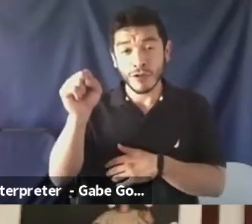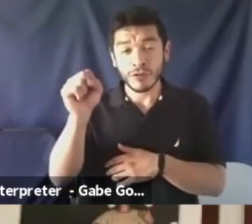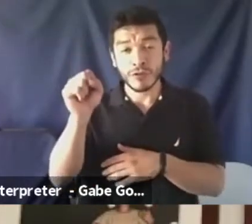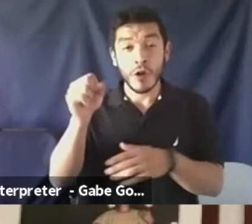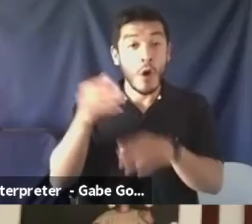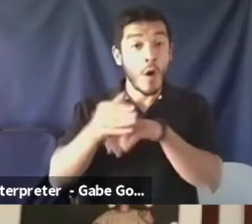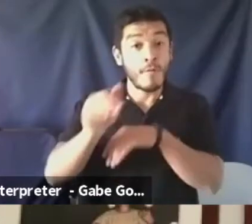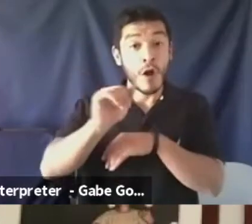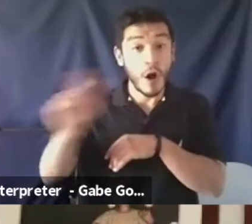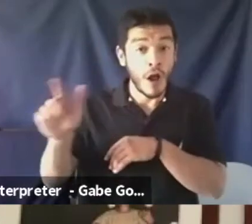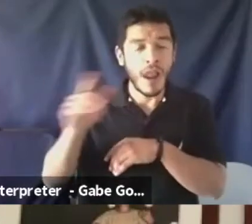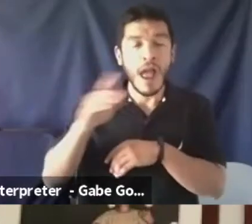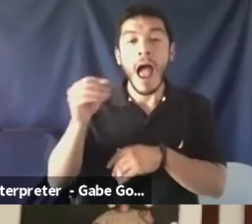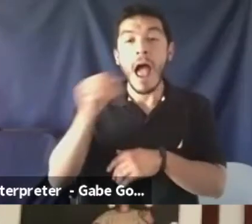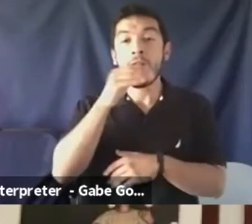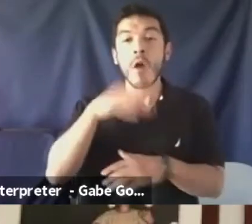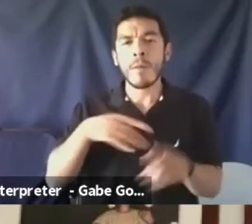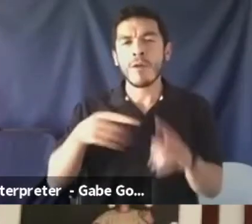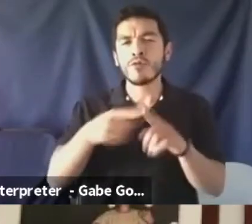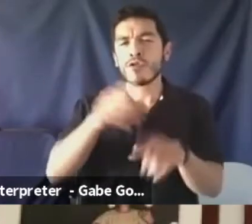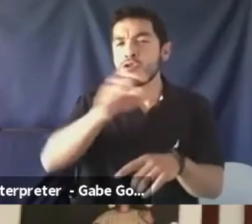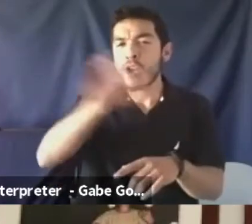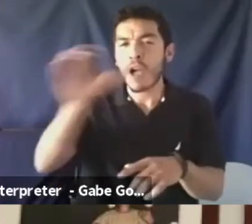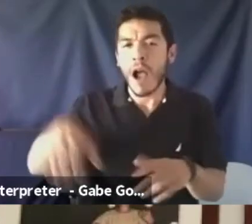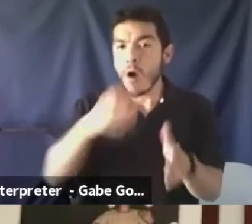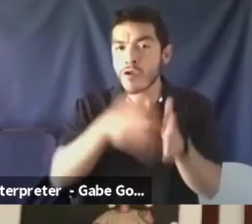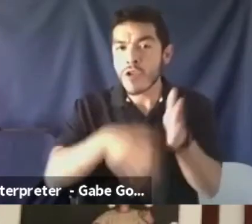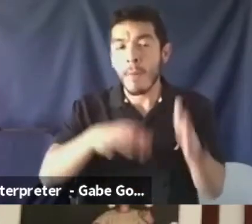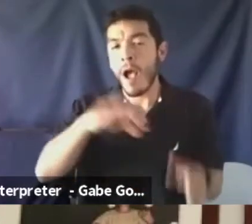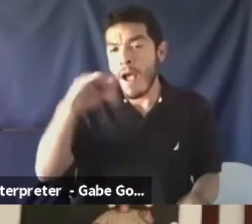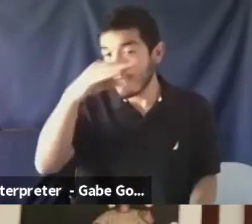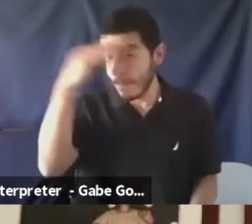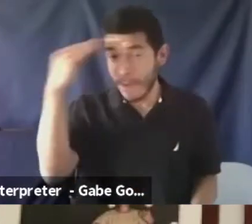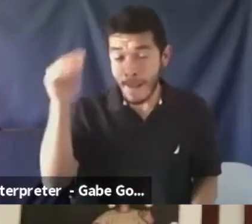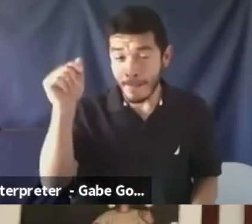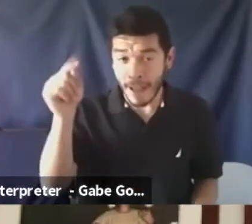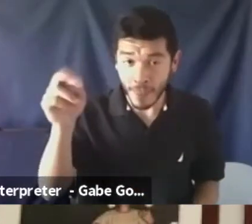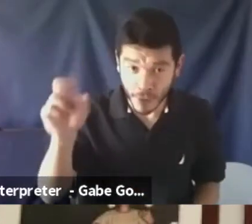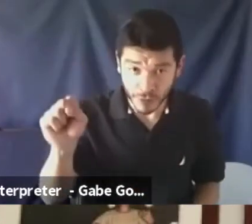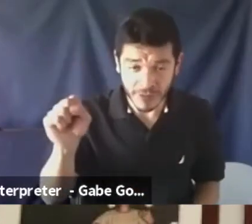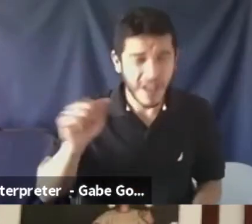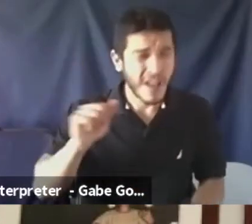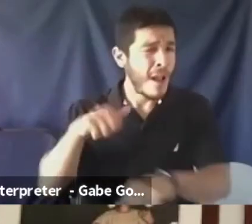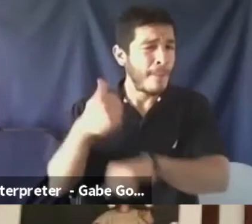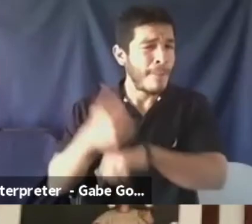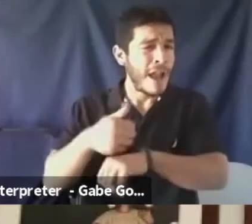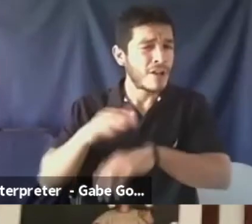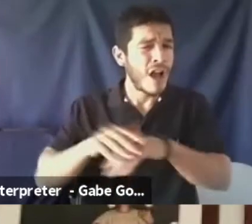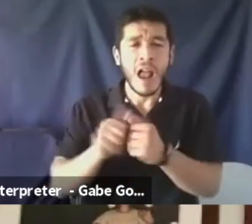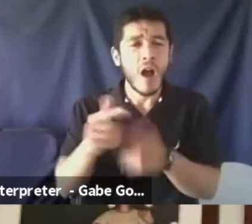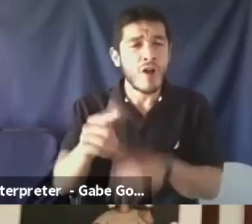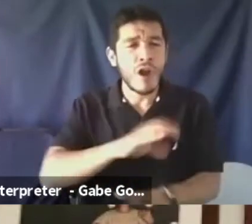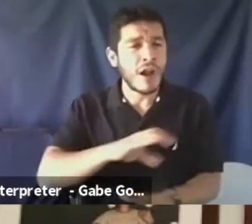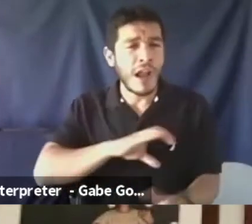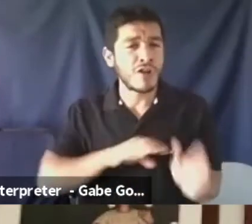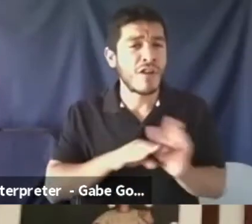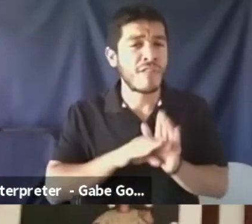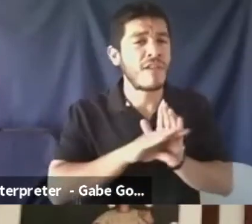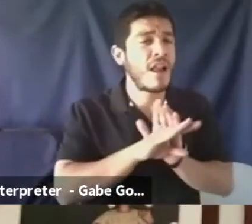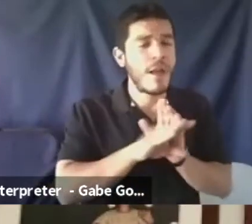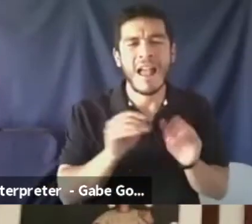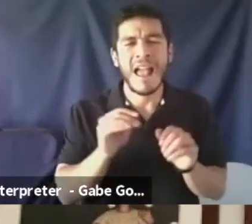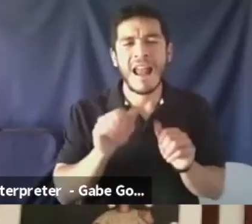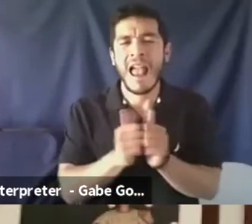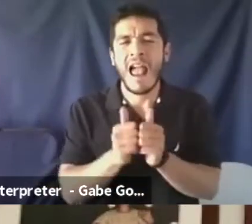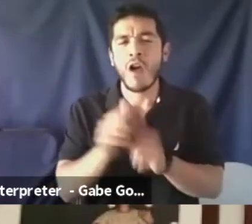Chicago chapter of the Panthers, based on how your character developed and just based on